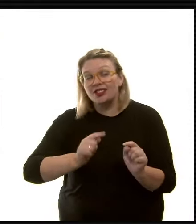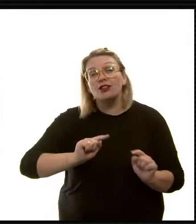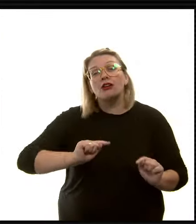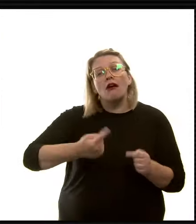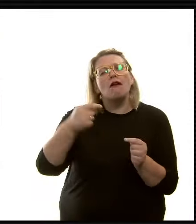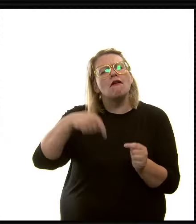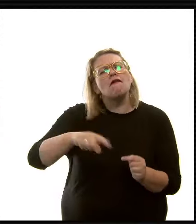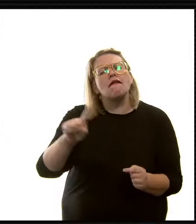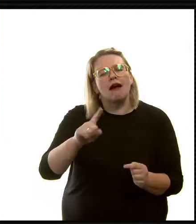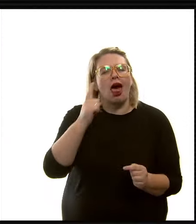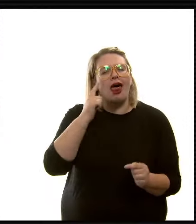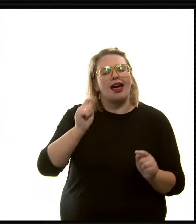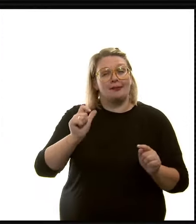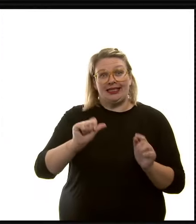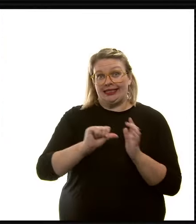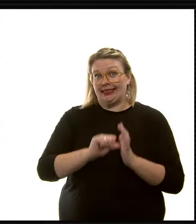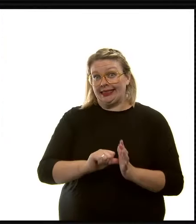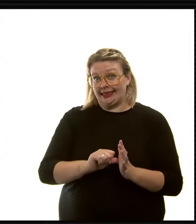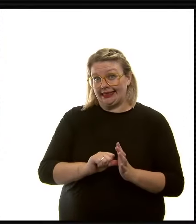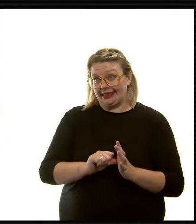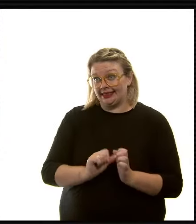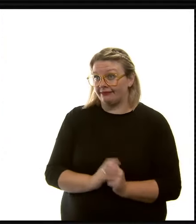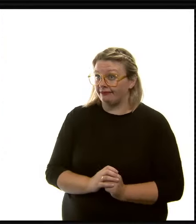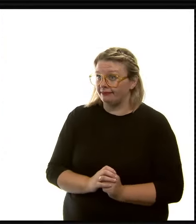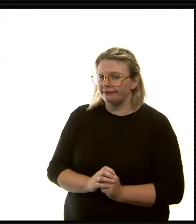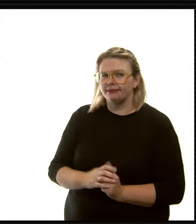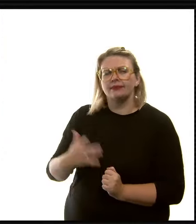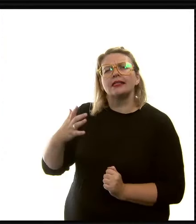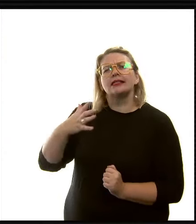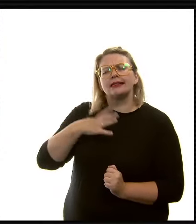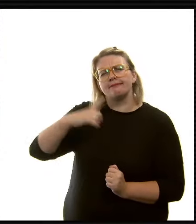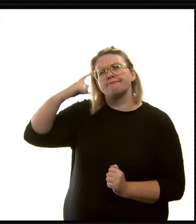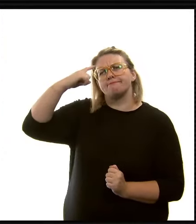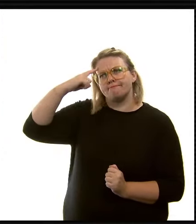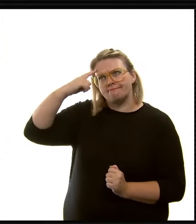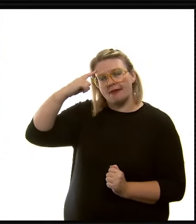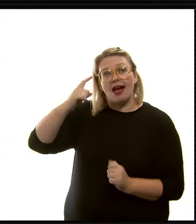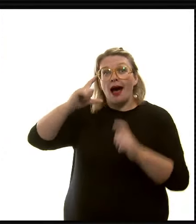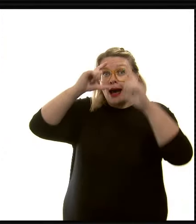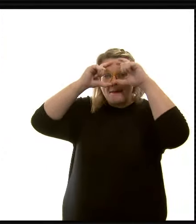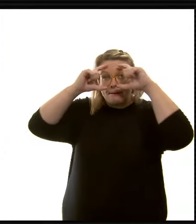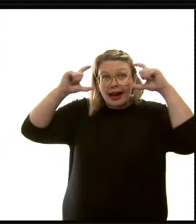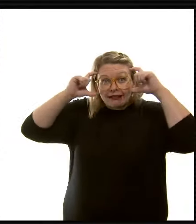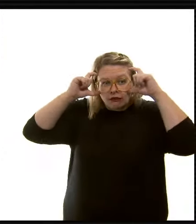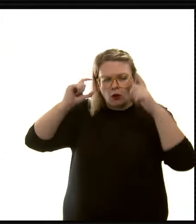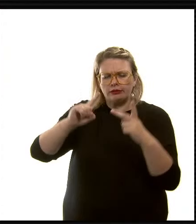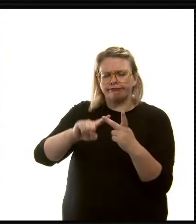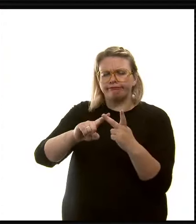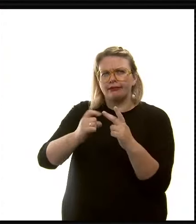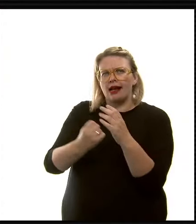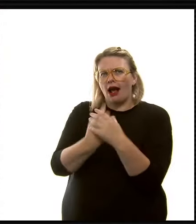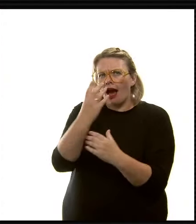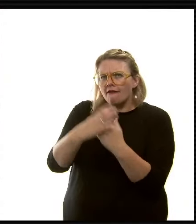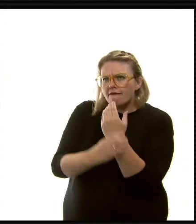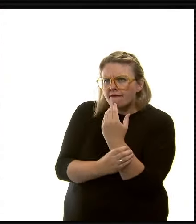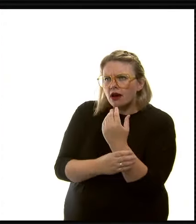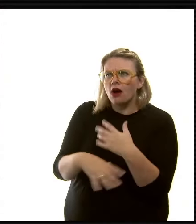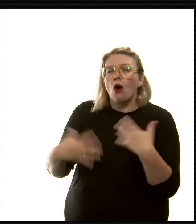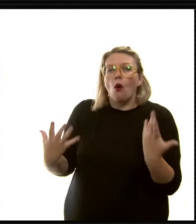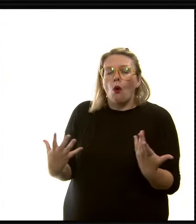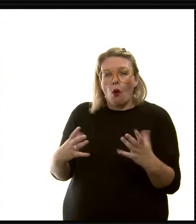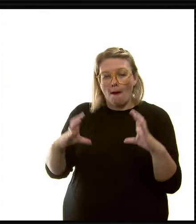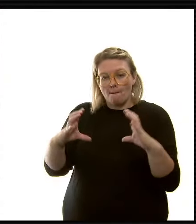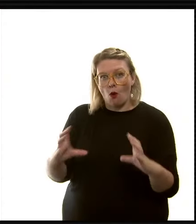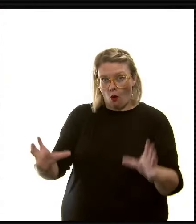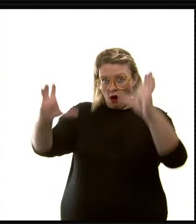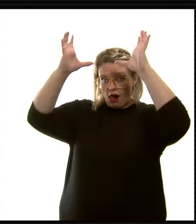something a little bit trickier. You're going to need to find either a blindfold, some gloves, or a ball to balance